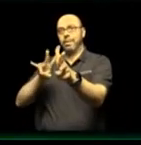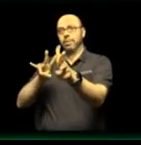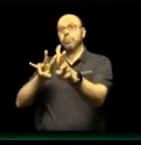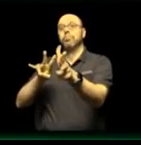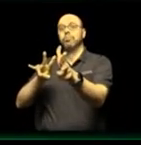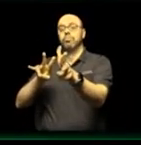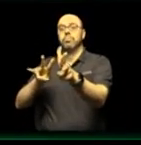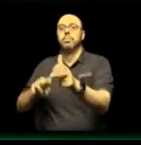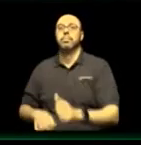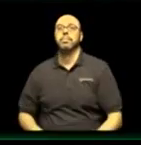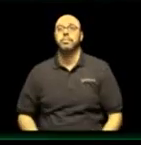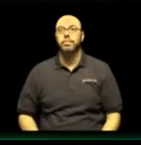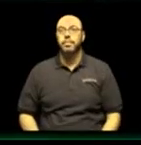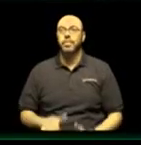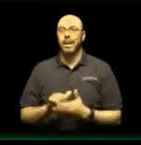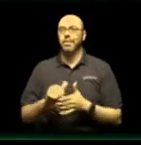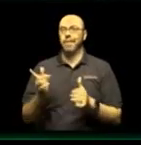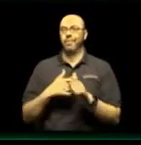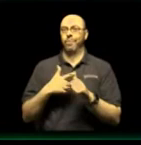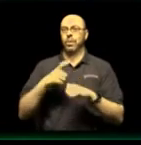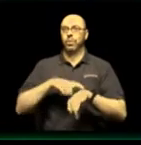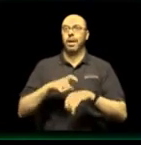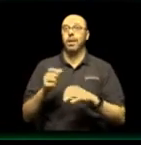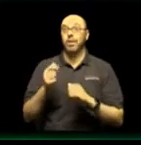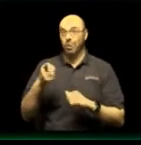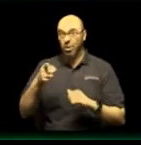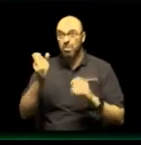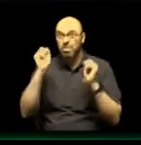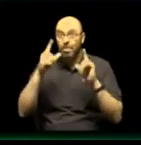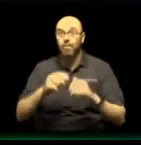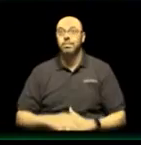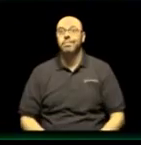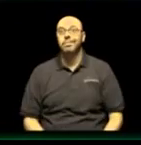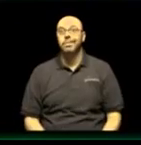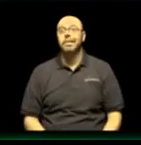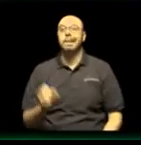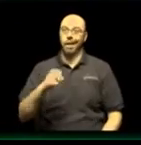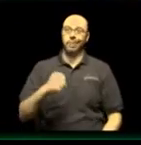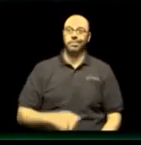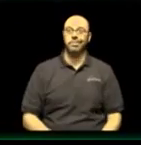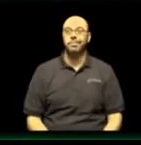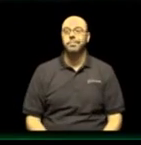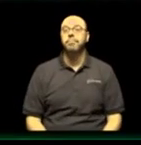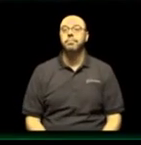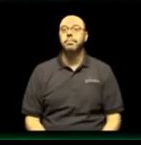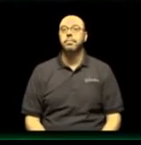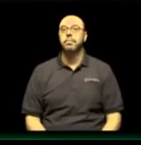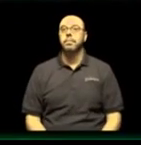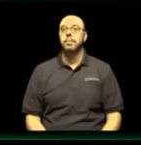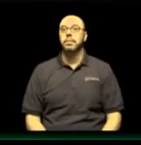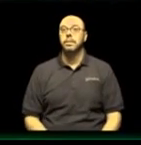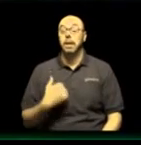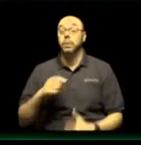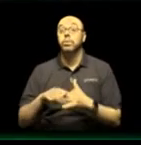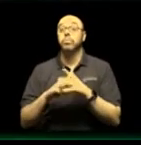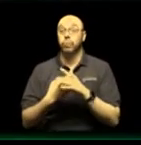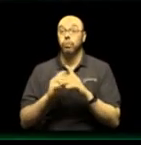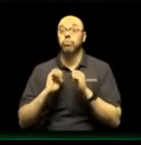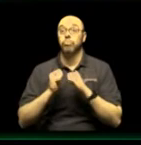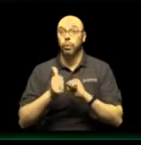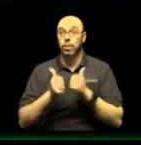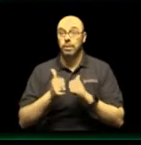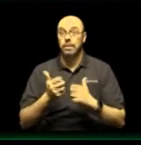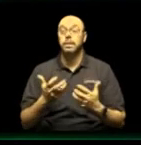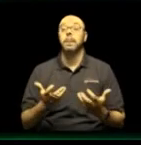good to my first time in car. Were you surprised? Yeah. So I start a race,